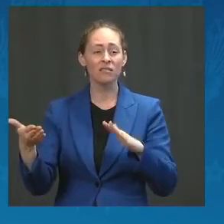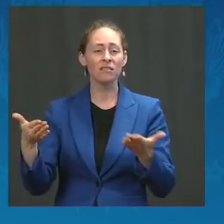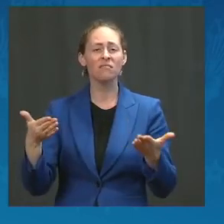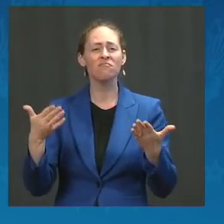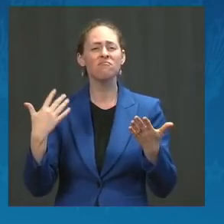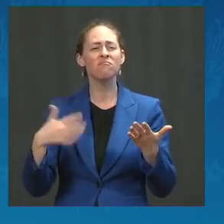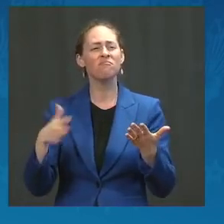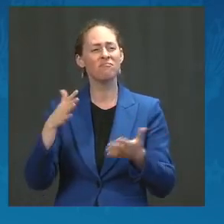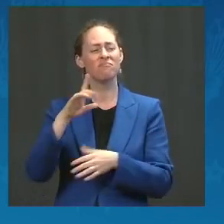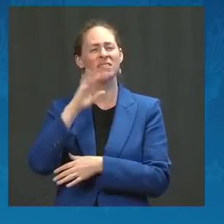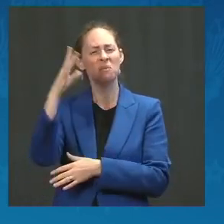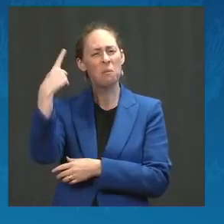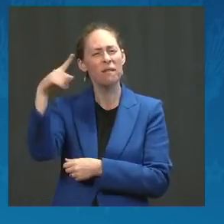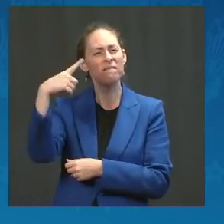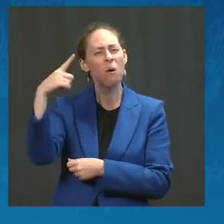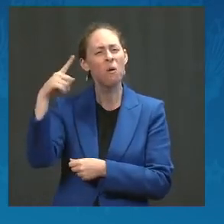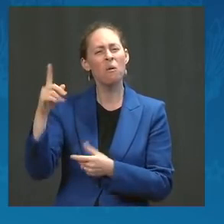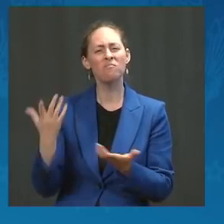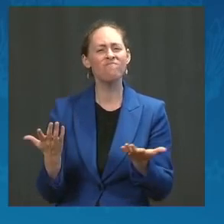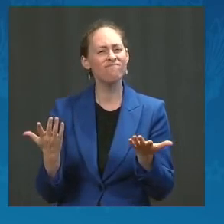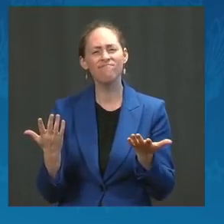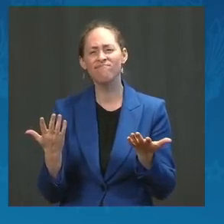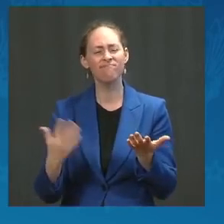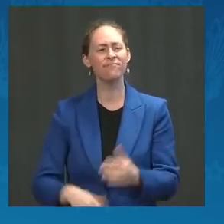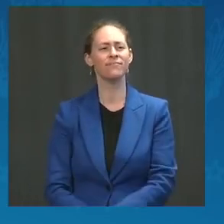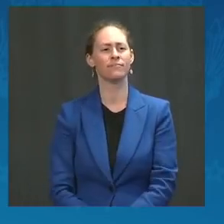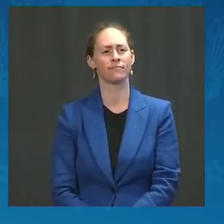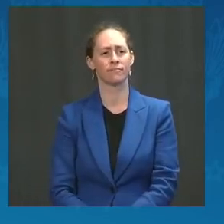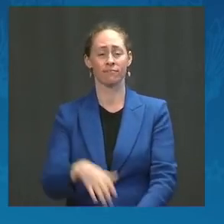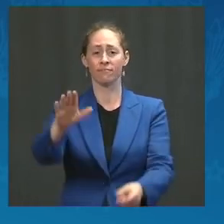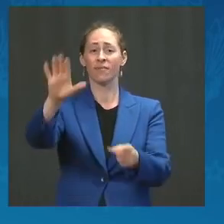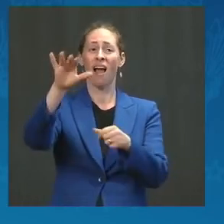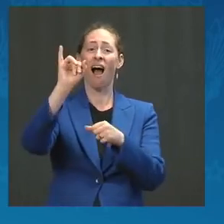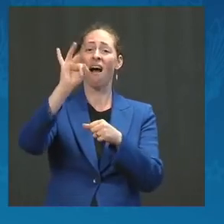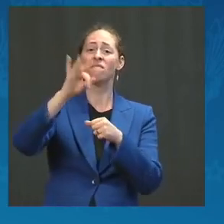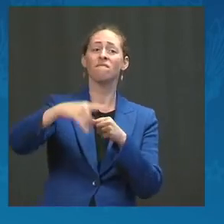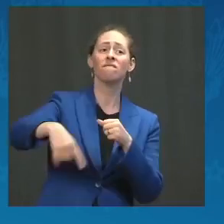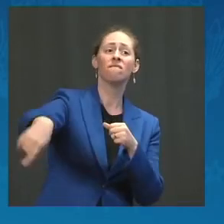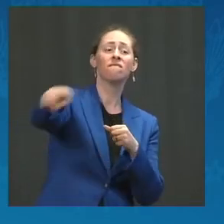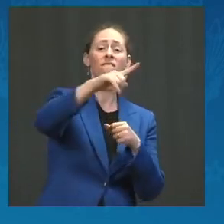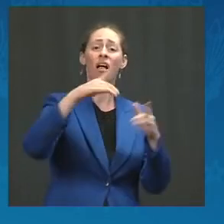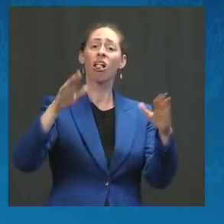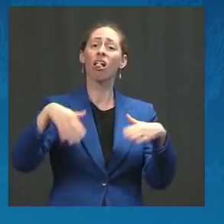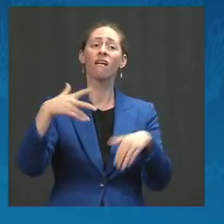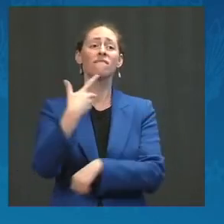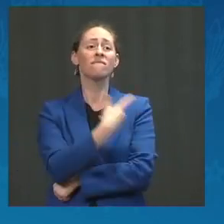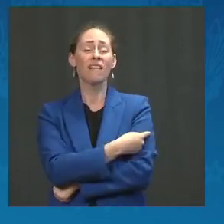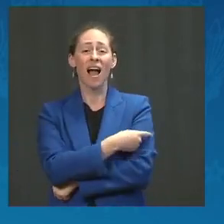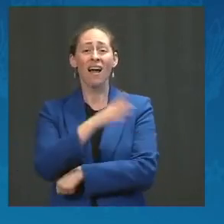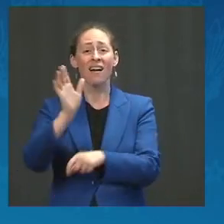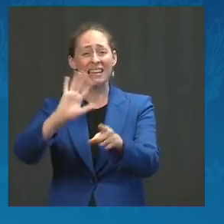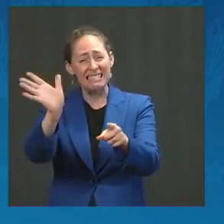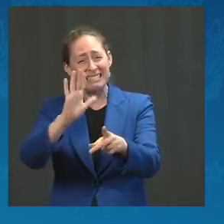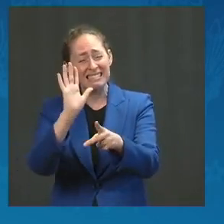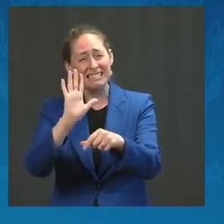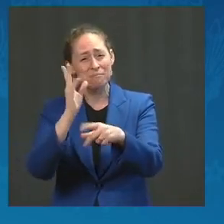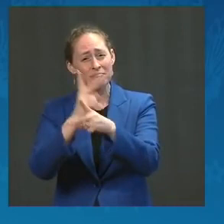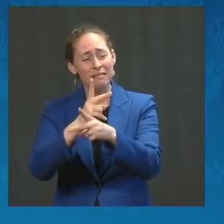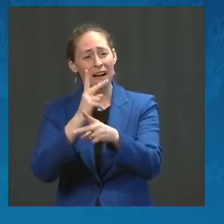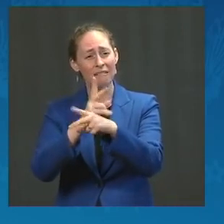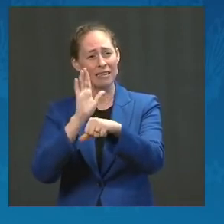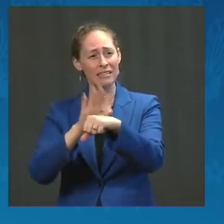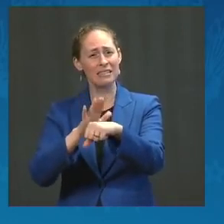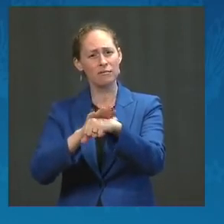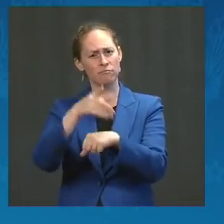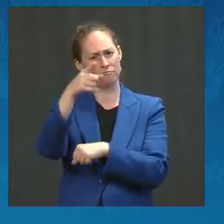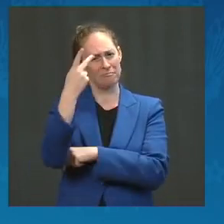die. If you're out there unvaccinated, you don't have to die. Read the news. You'll